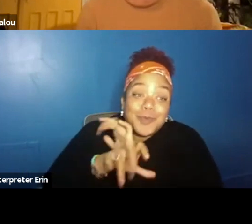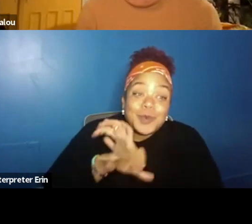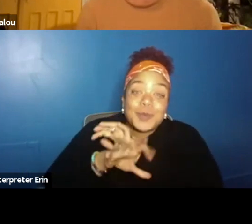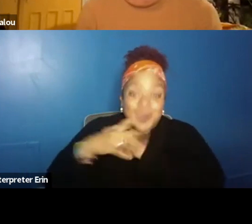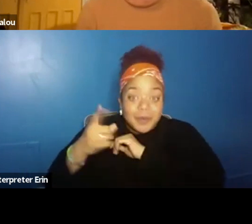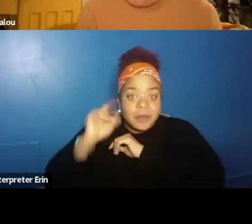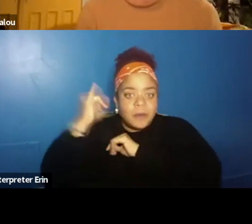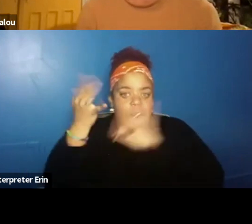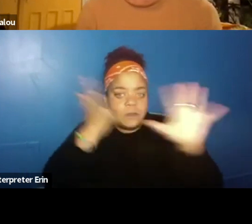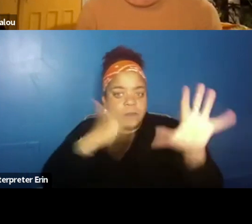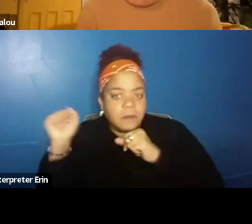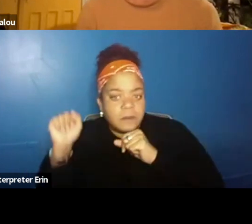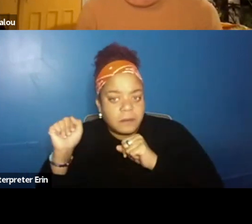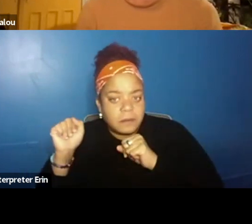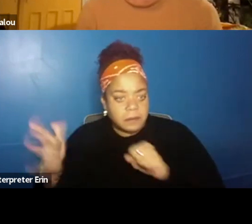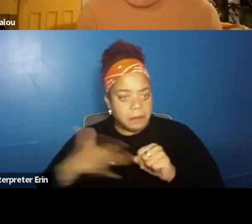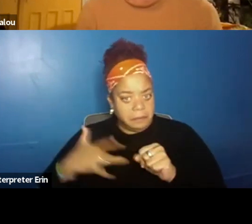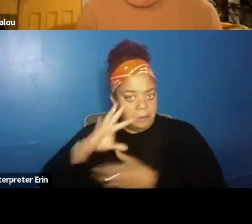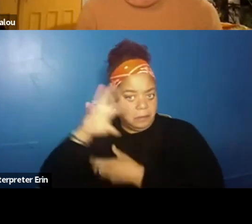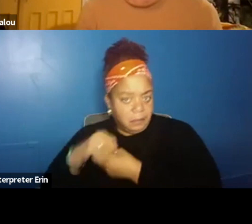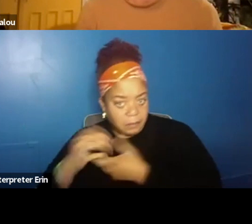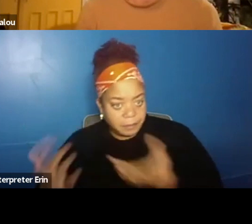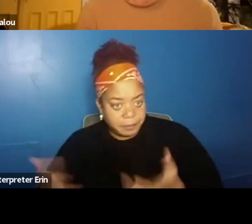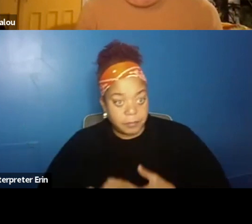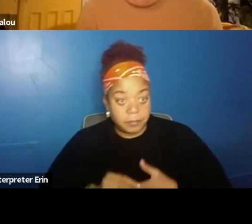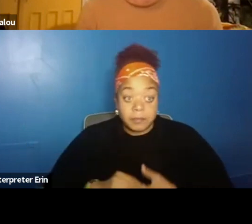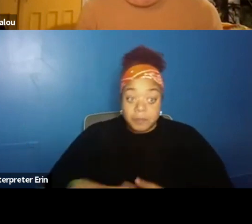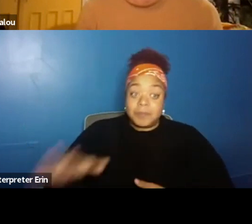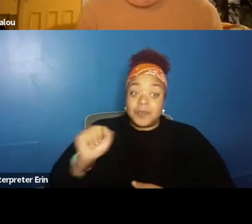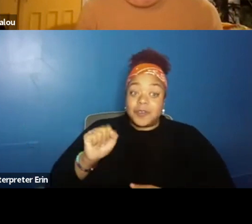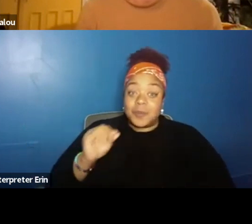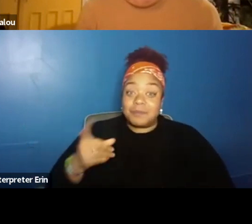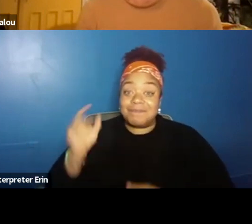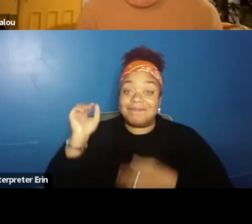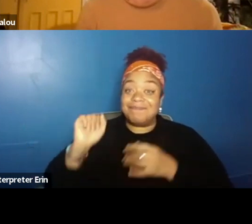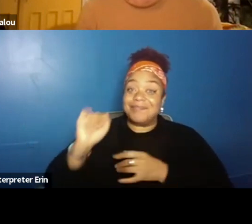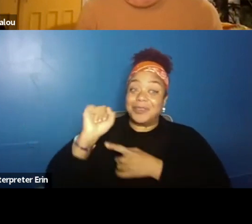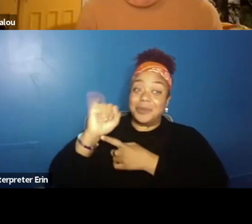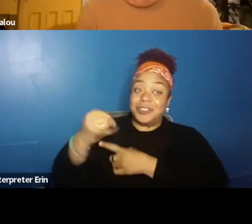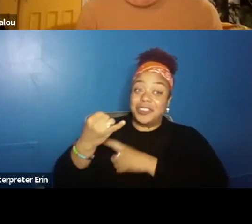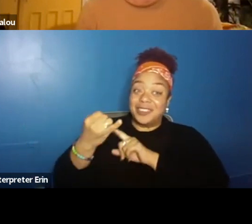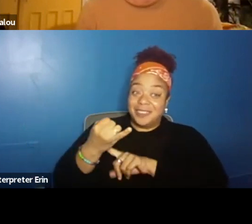the watered down version within the institution and the state. And so village building,